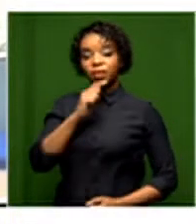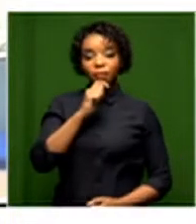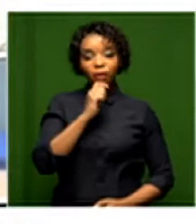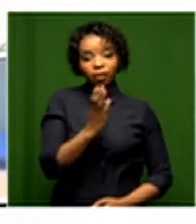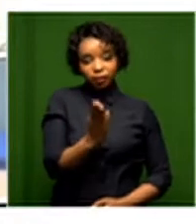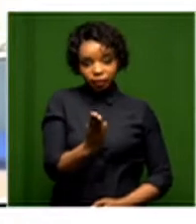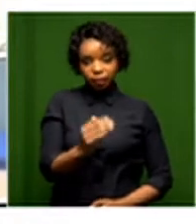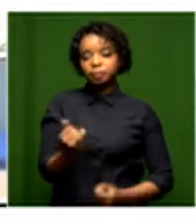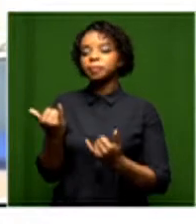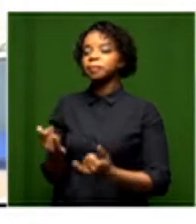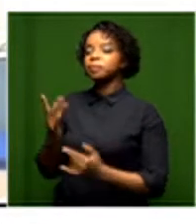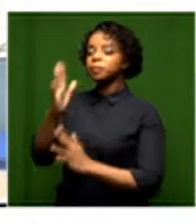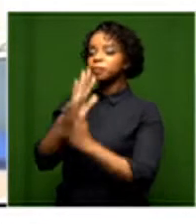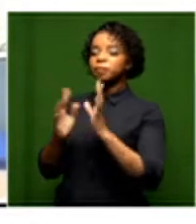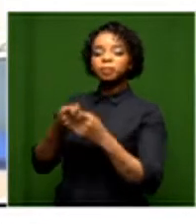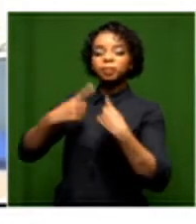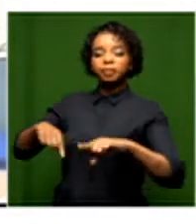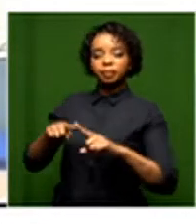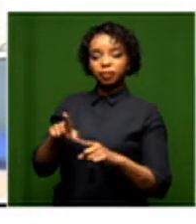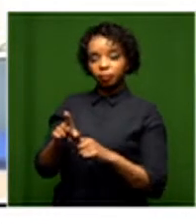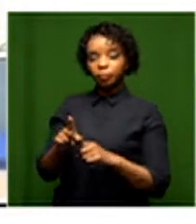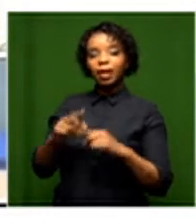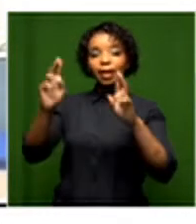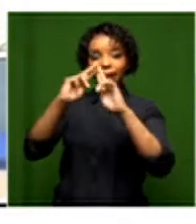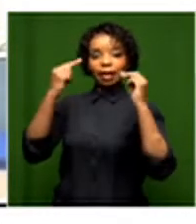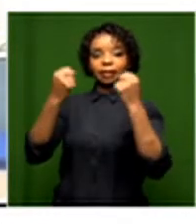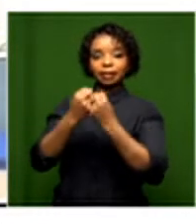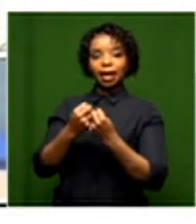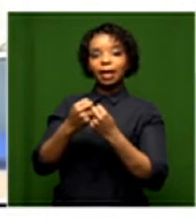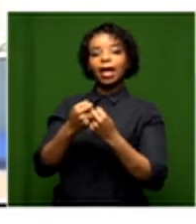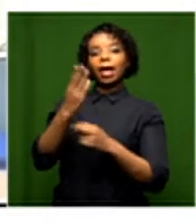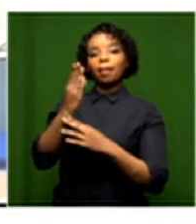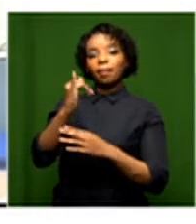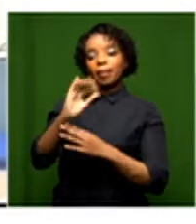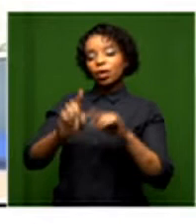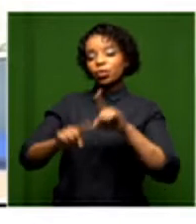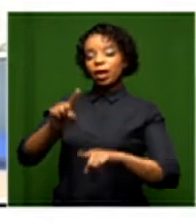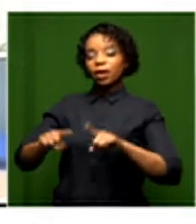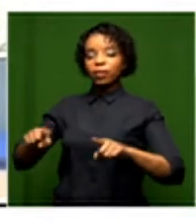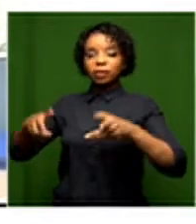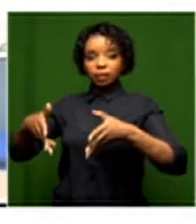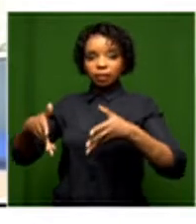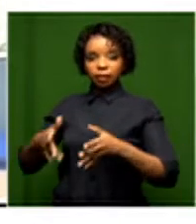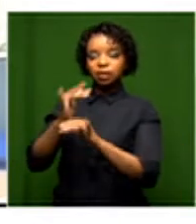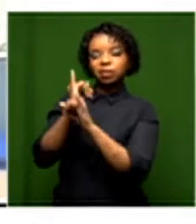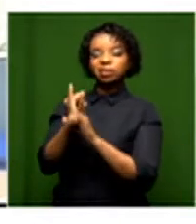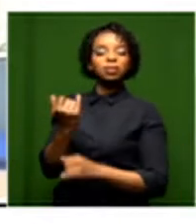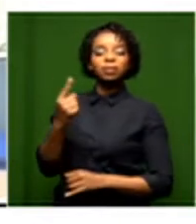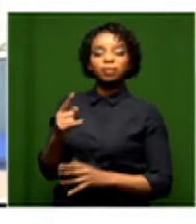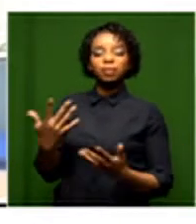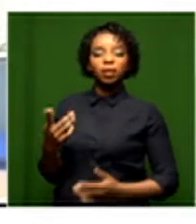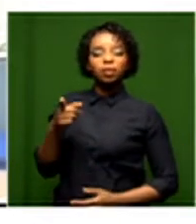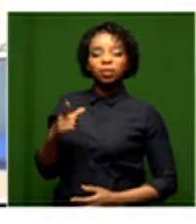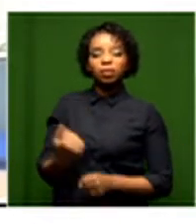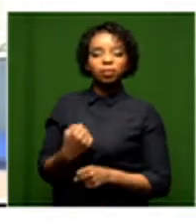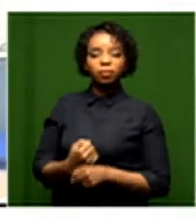the South African National Biodiversity Institute is and the work that you do there. Let's just make it easier for you.